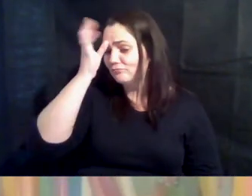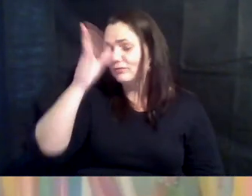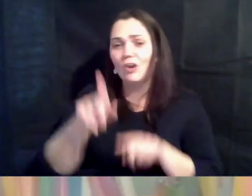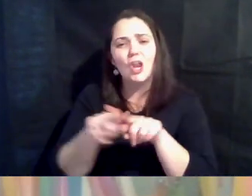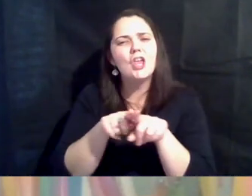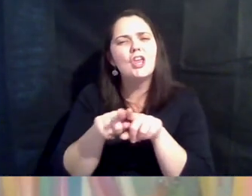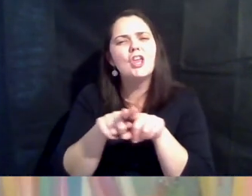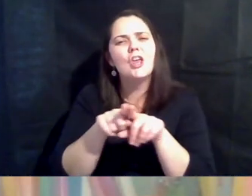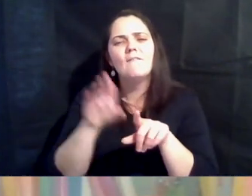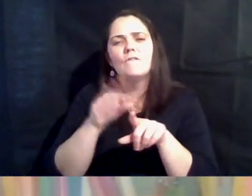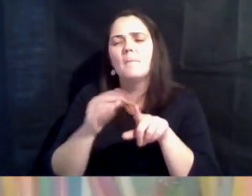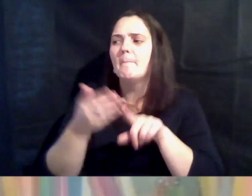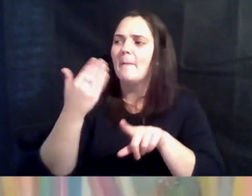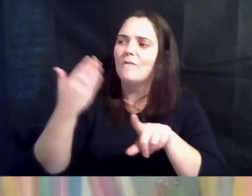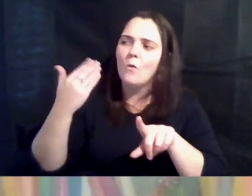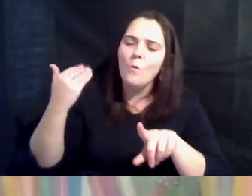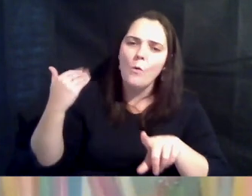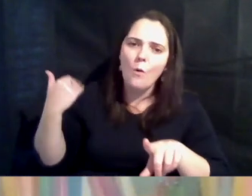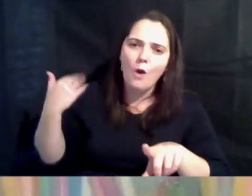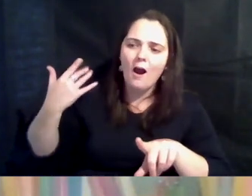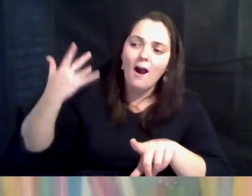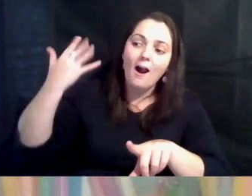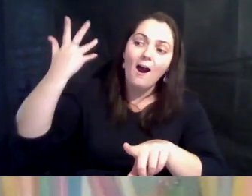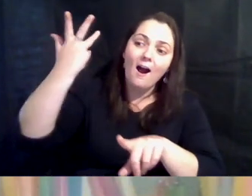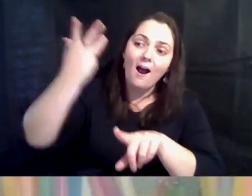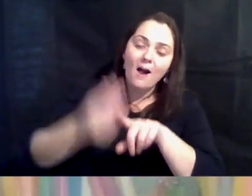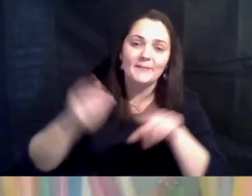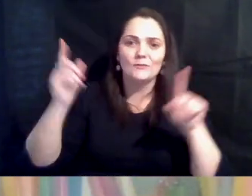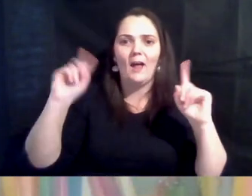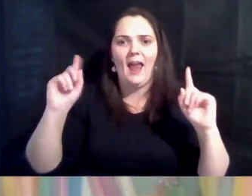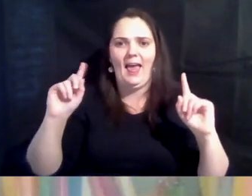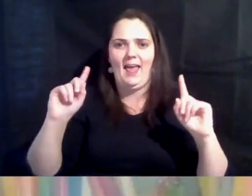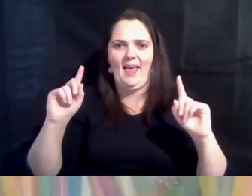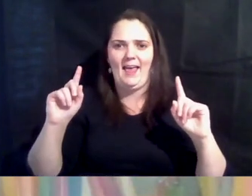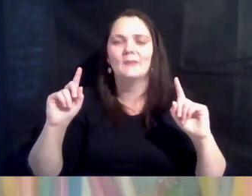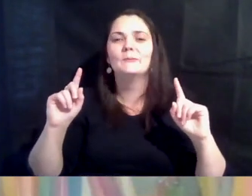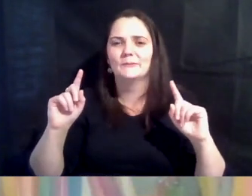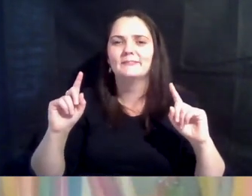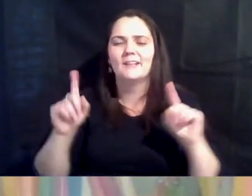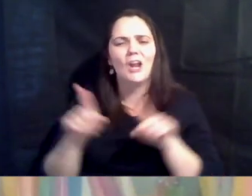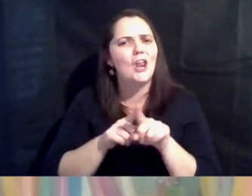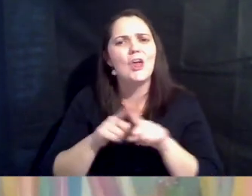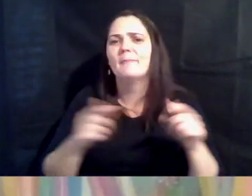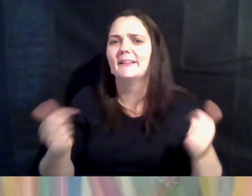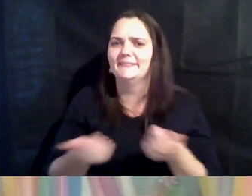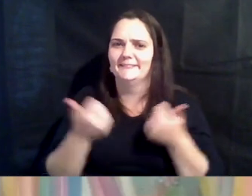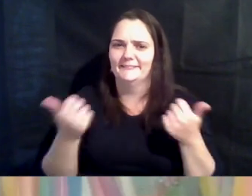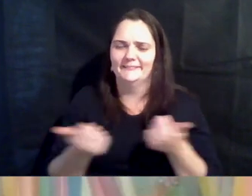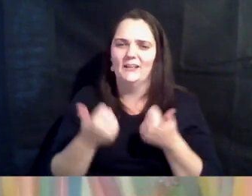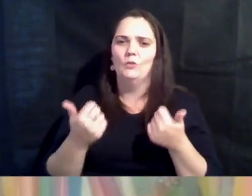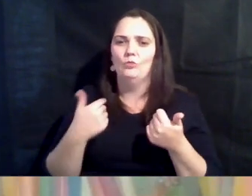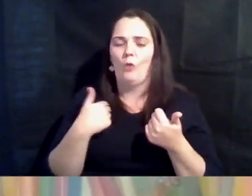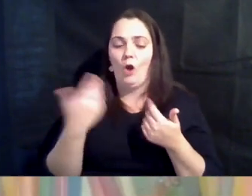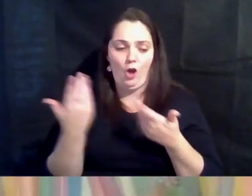of time. And particularly if you're creating work, you learn a lot through the work that you create as well. So definitely sources to